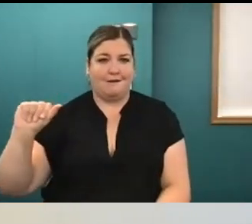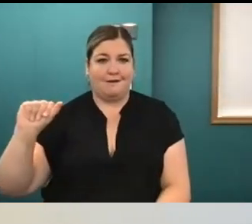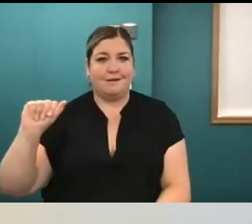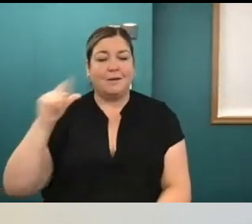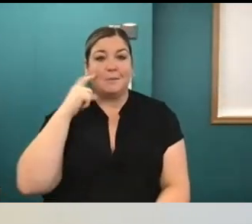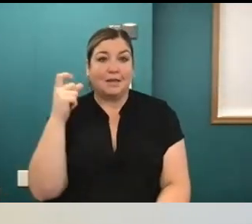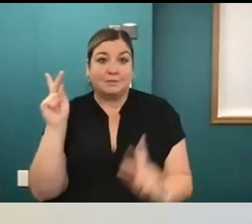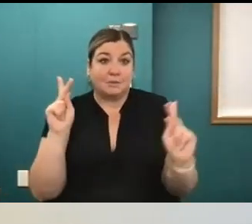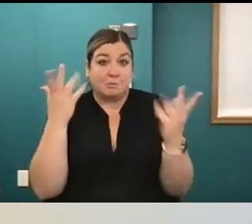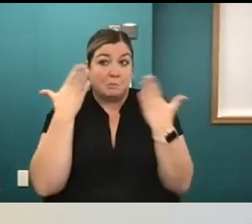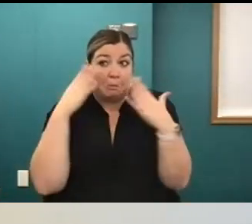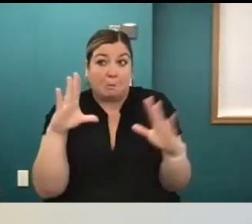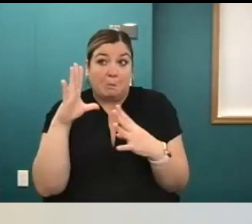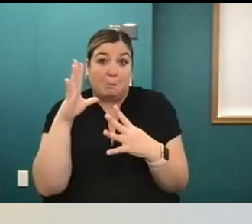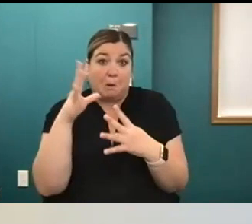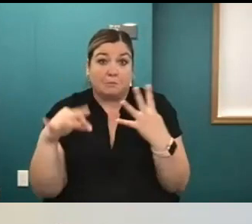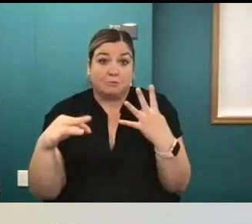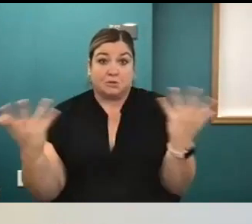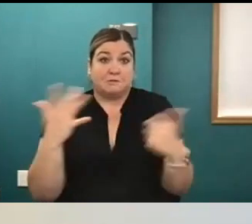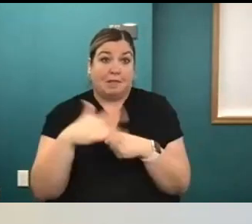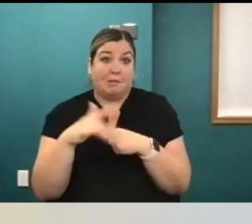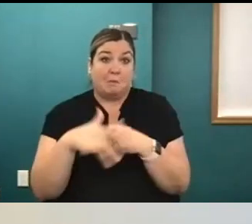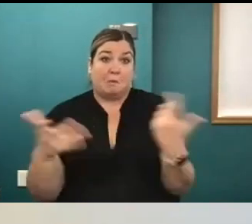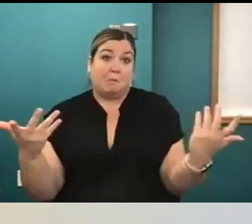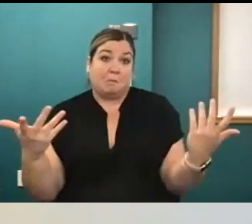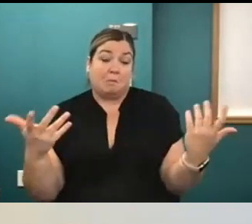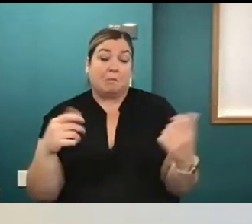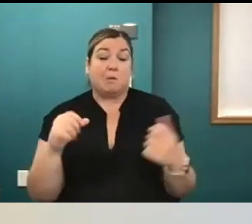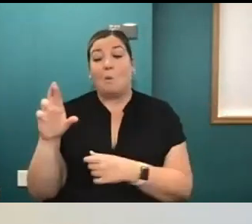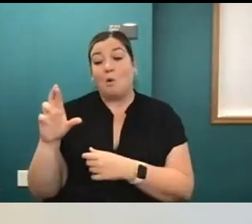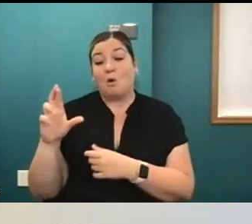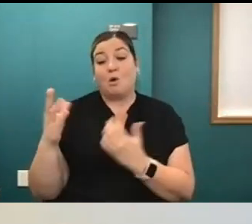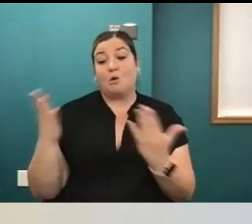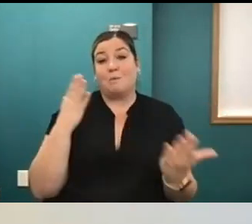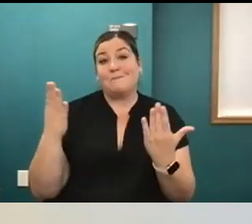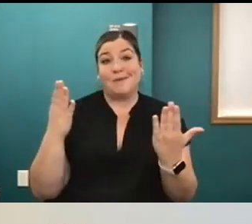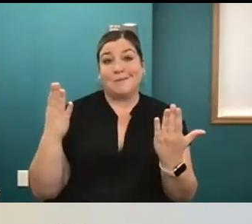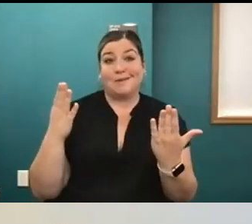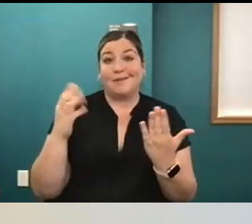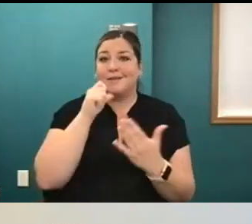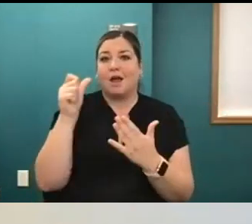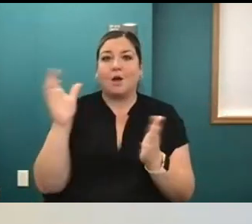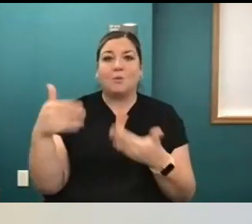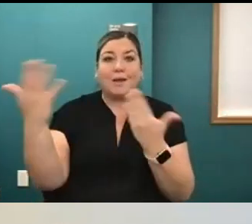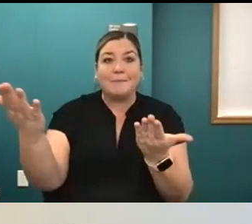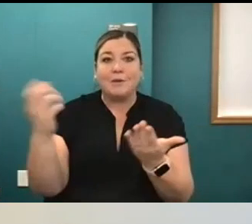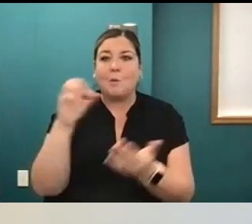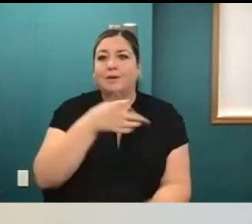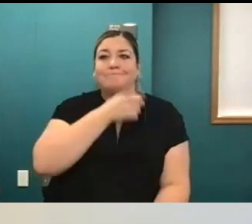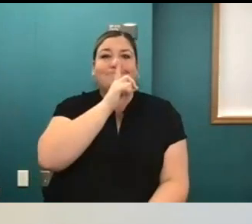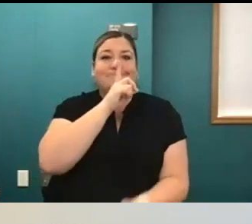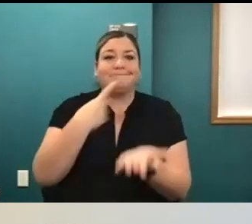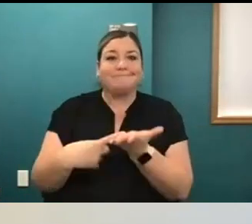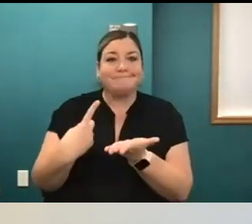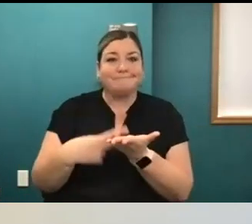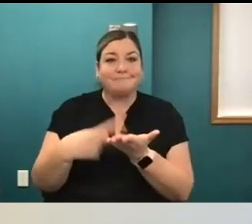don't know that it is an option out there, number one. Number two, that being the case, they don't, they're not recommending or talking about it. But we've seen